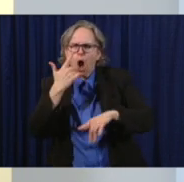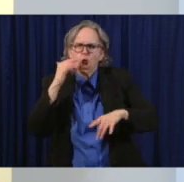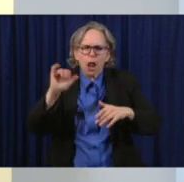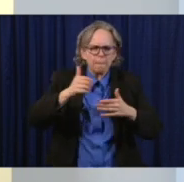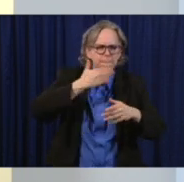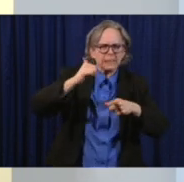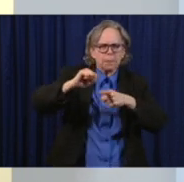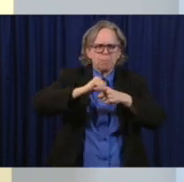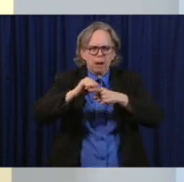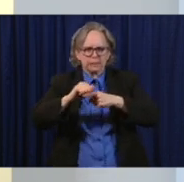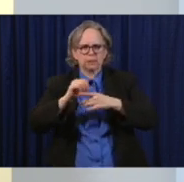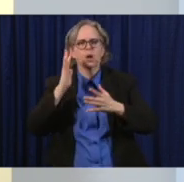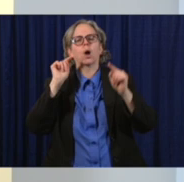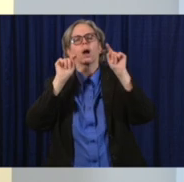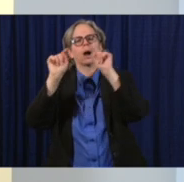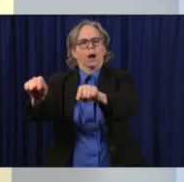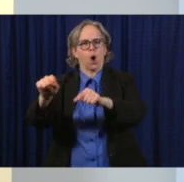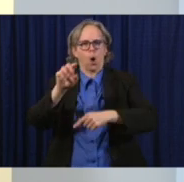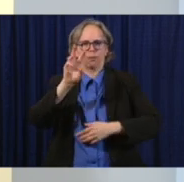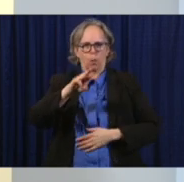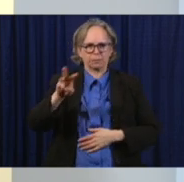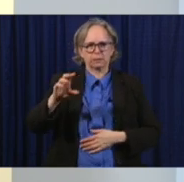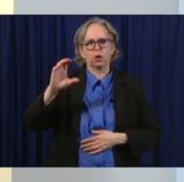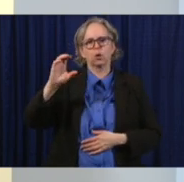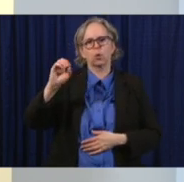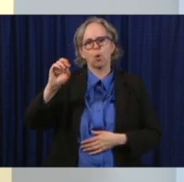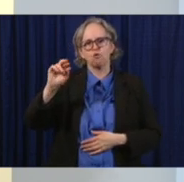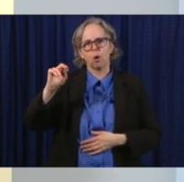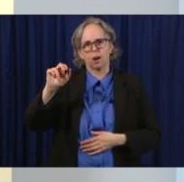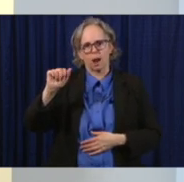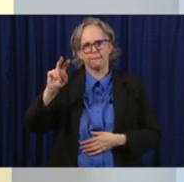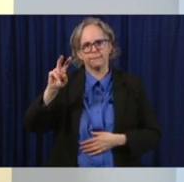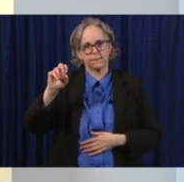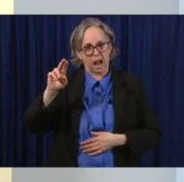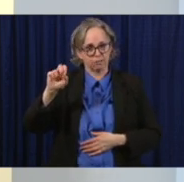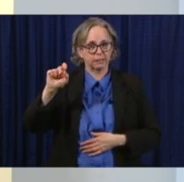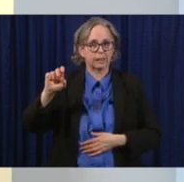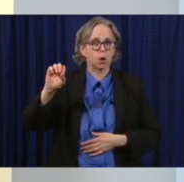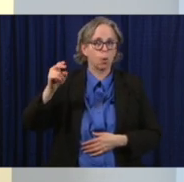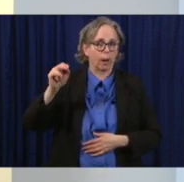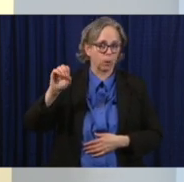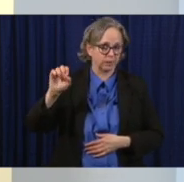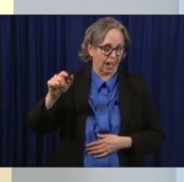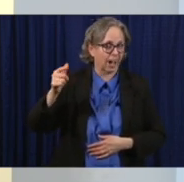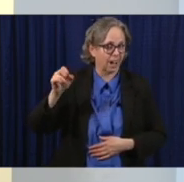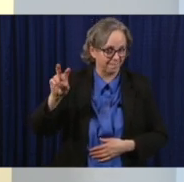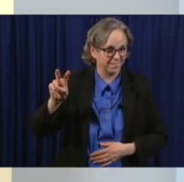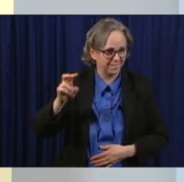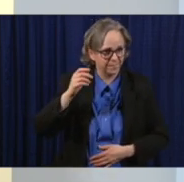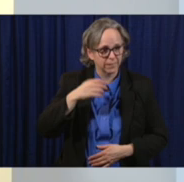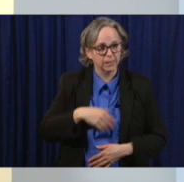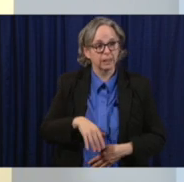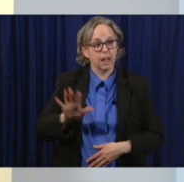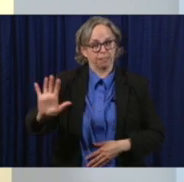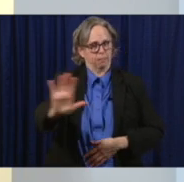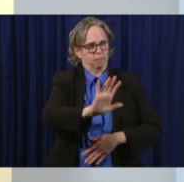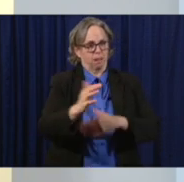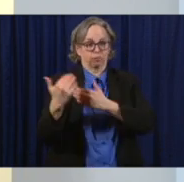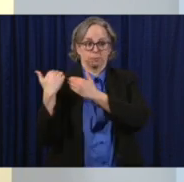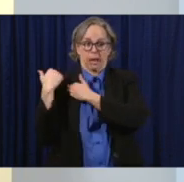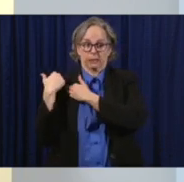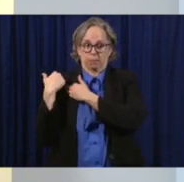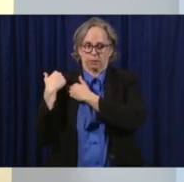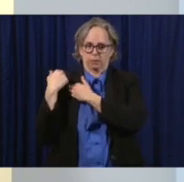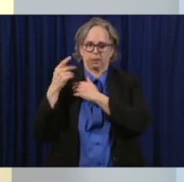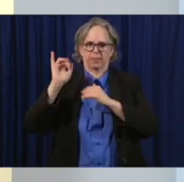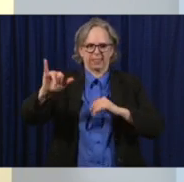at coronavirus.ohio.gov under the Responsible Restart tab. If they're not there now, they should be there by 4 p.m.